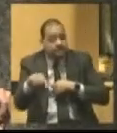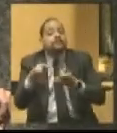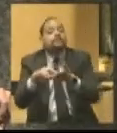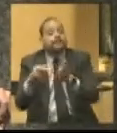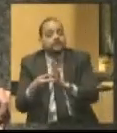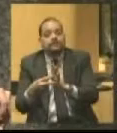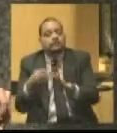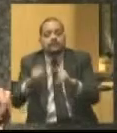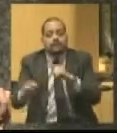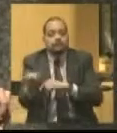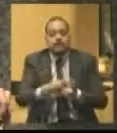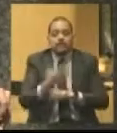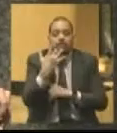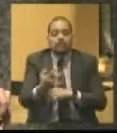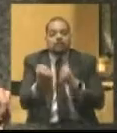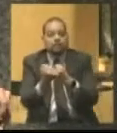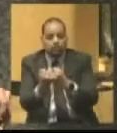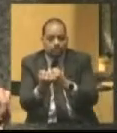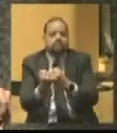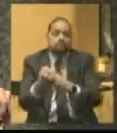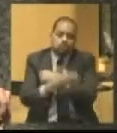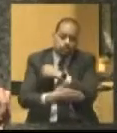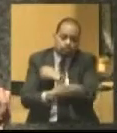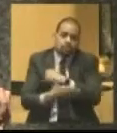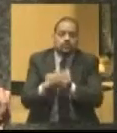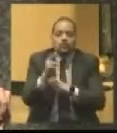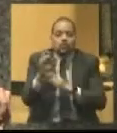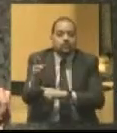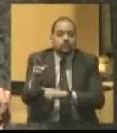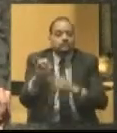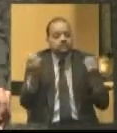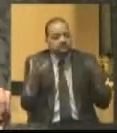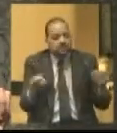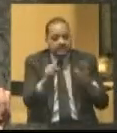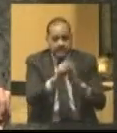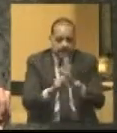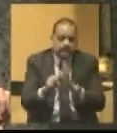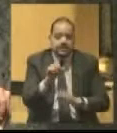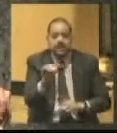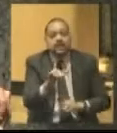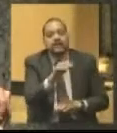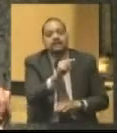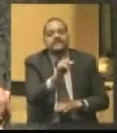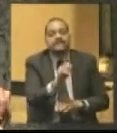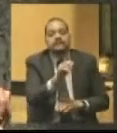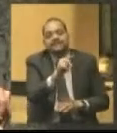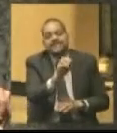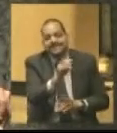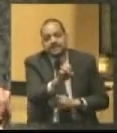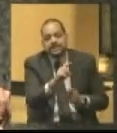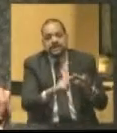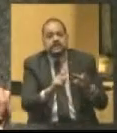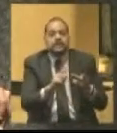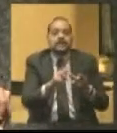were technically exempted from the Emancipation Proclamation, states like Tennessee and Kentucky. For slaves in those states, enlistment was